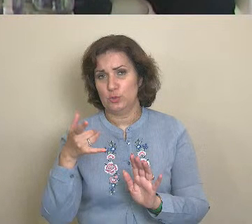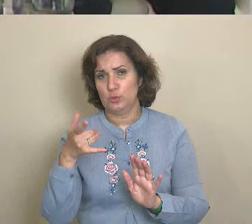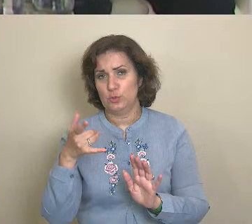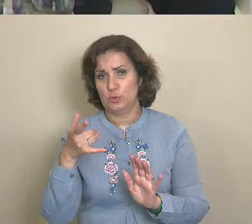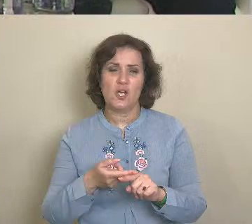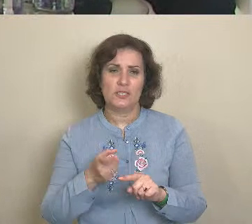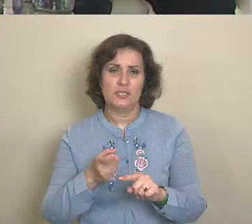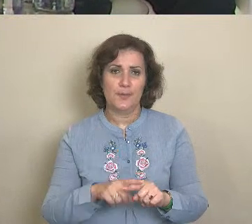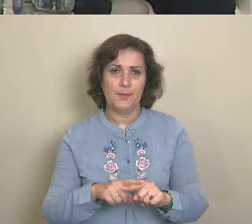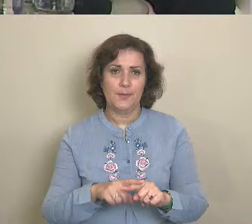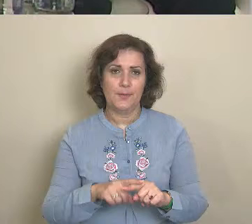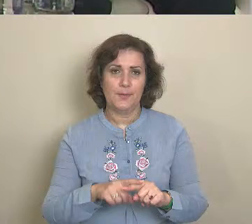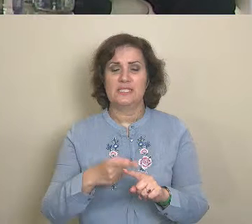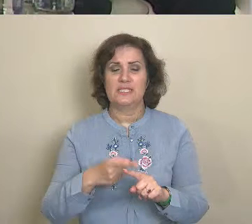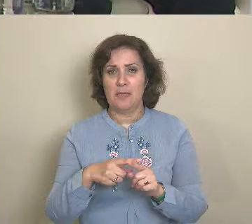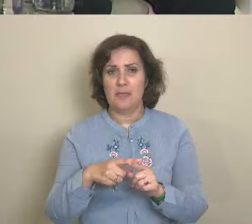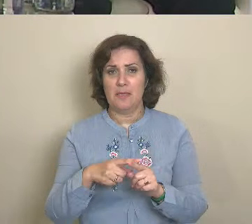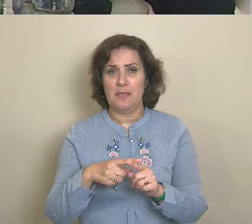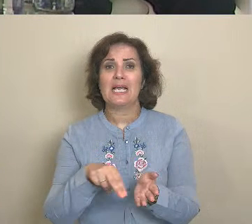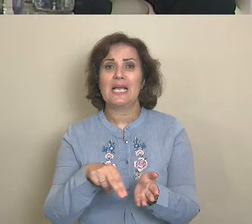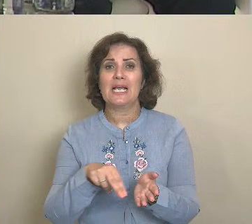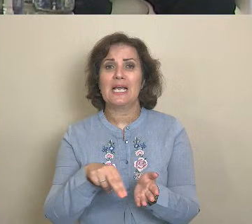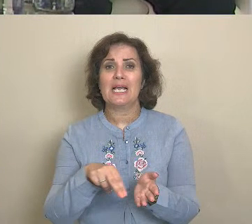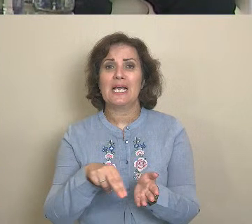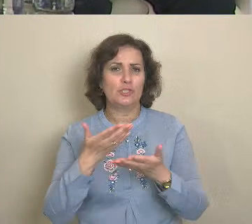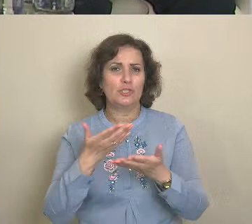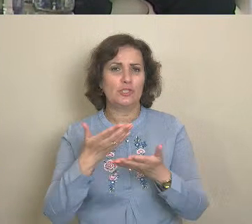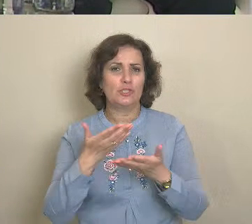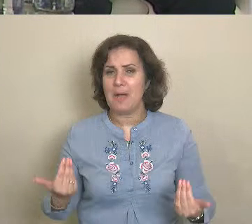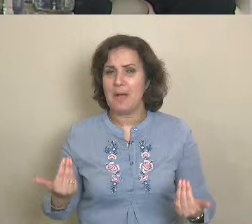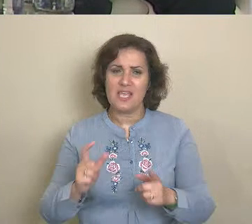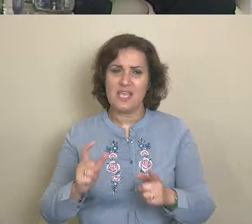is a very good source of income for the lawyers. And here you